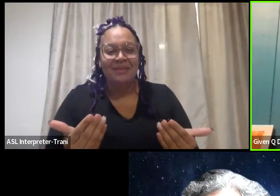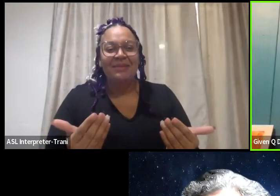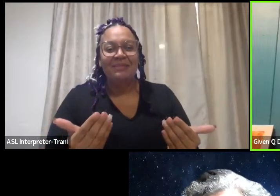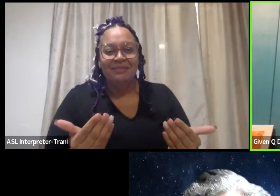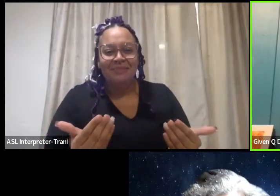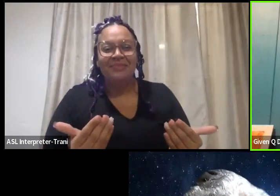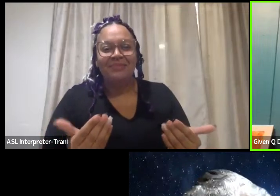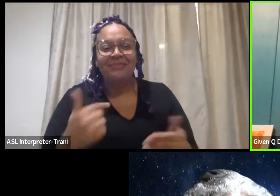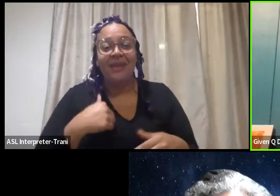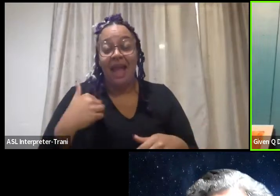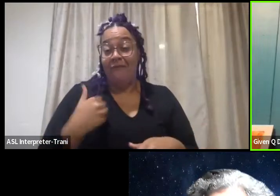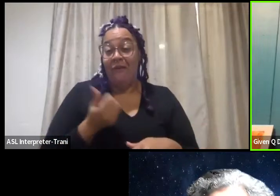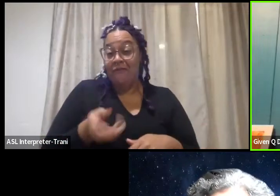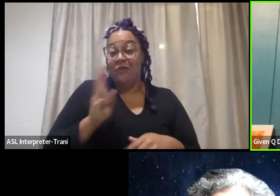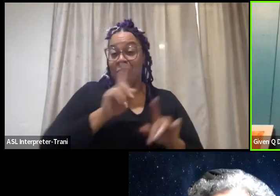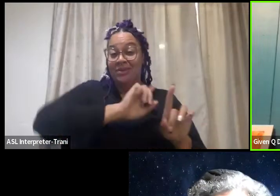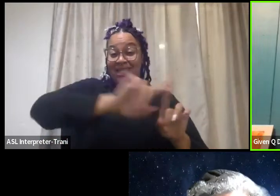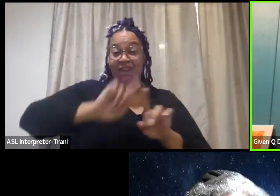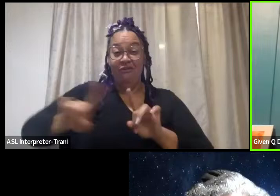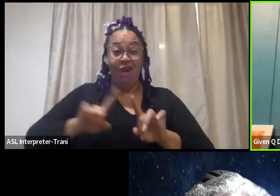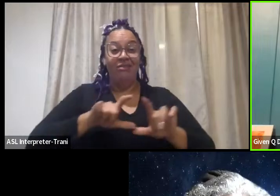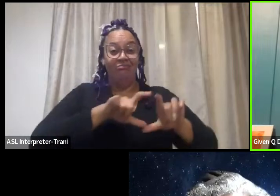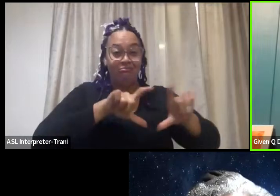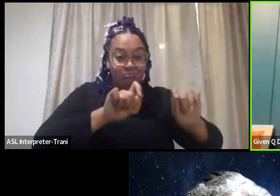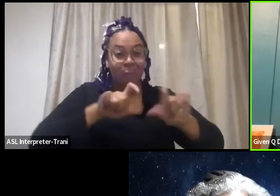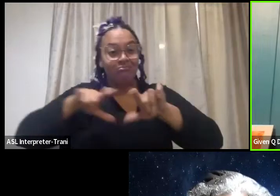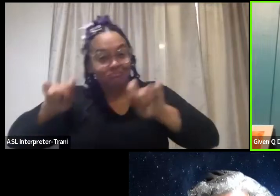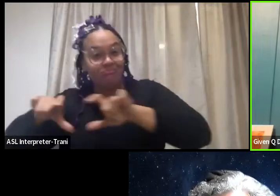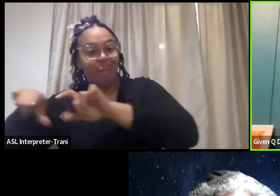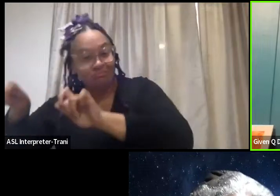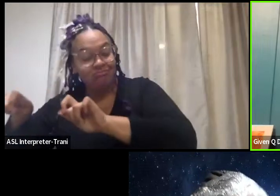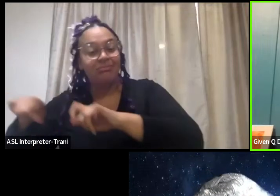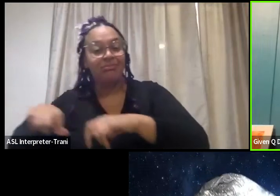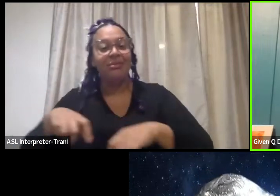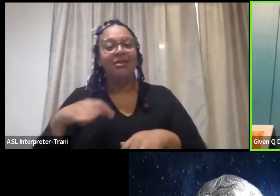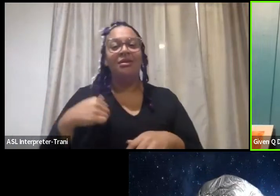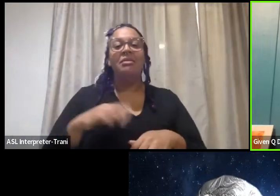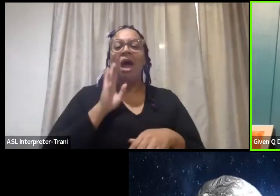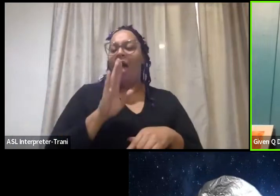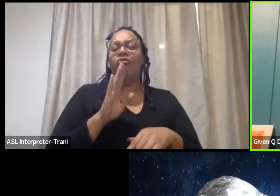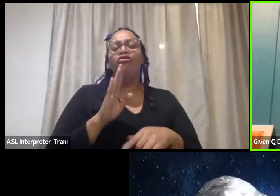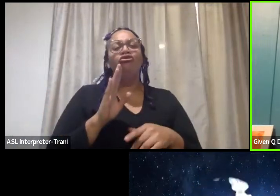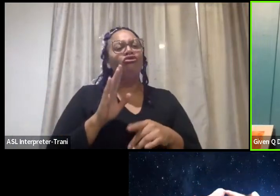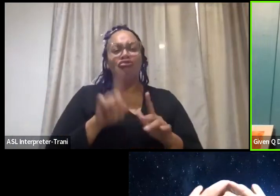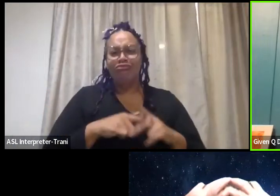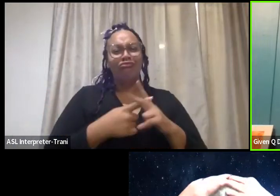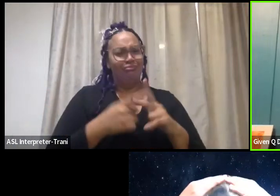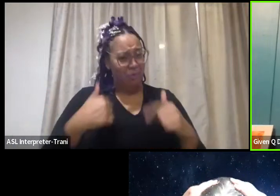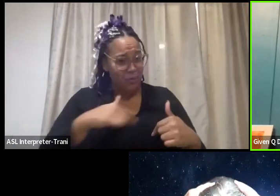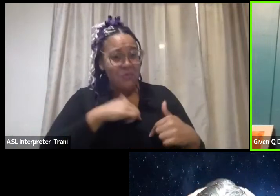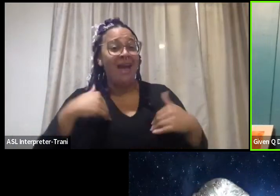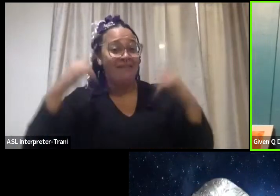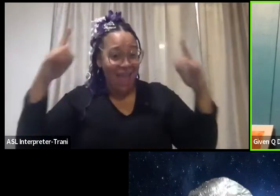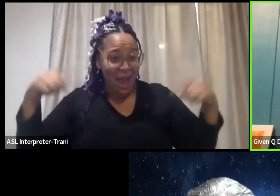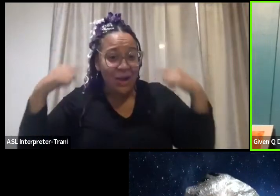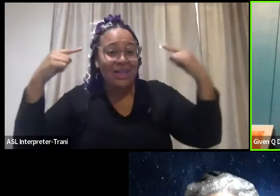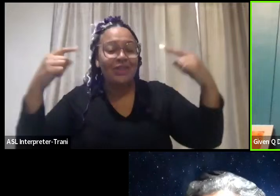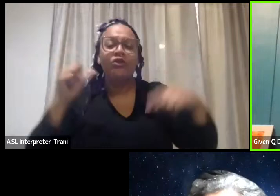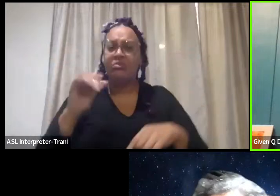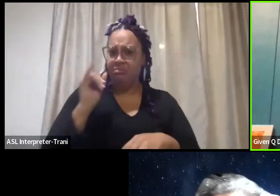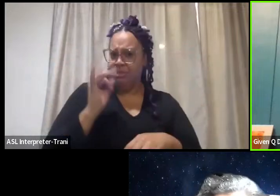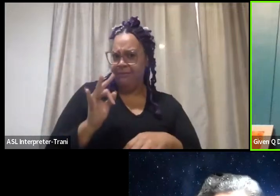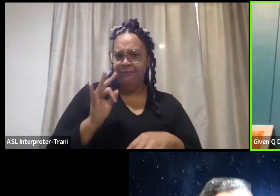sake of simplicity, I'm gonna try to intuit. Okay, we got the Aries. And just in case folks